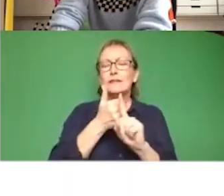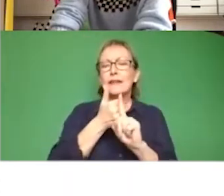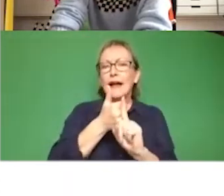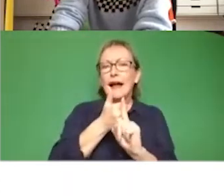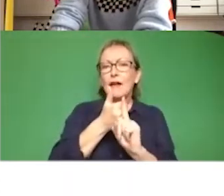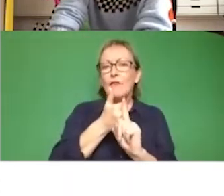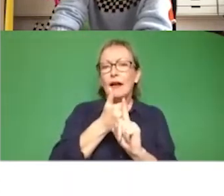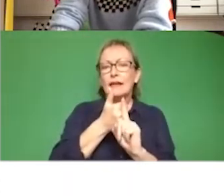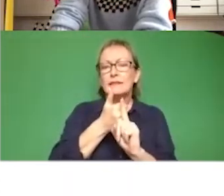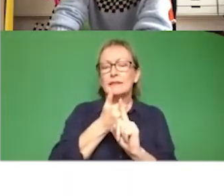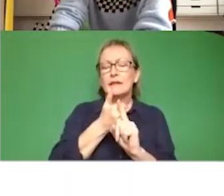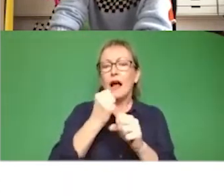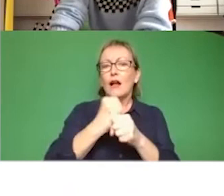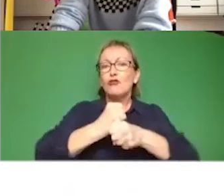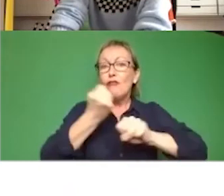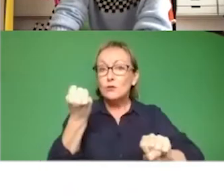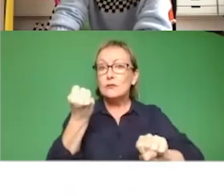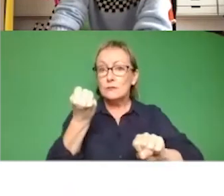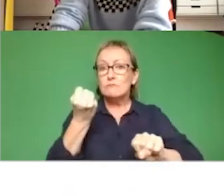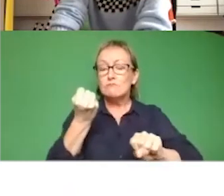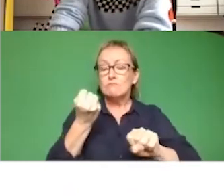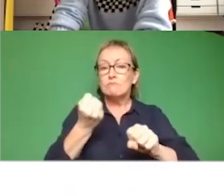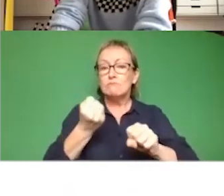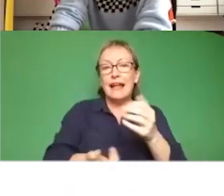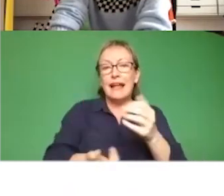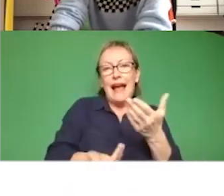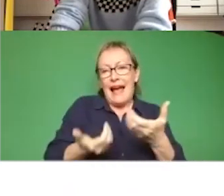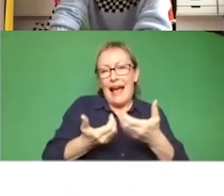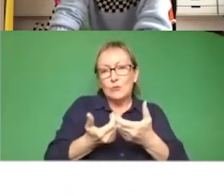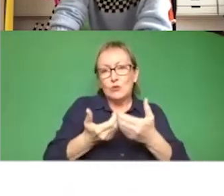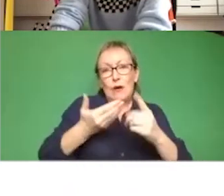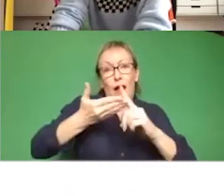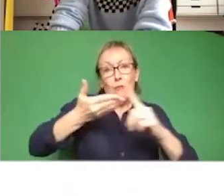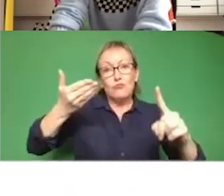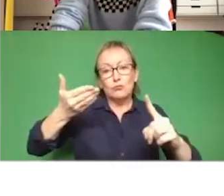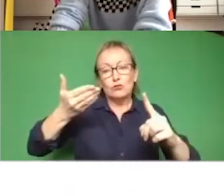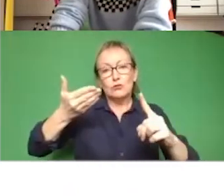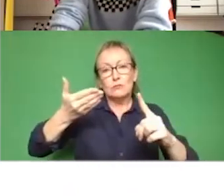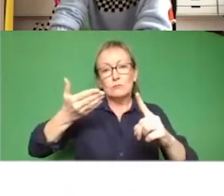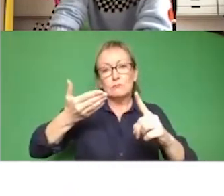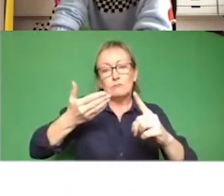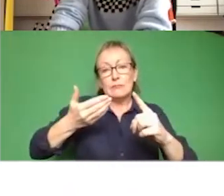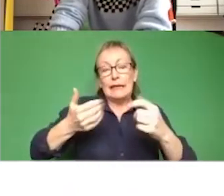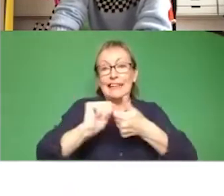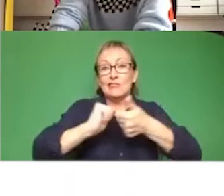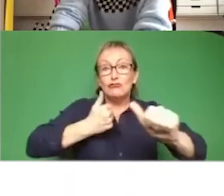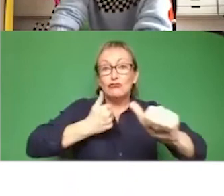to have a more ethical and sustainable approach to finding their big break in the fashion industry? I feel like those two kind of work